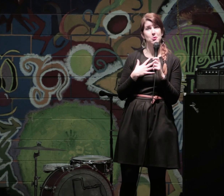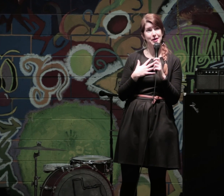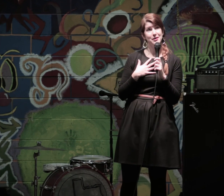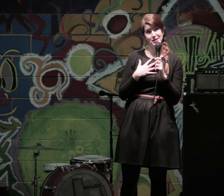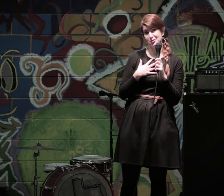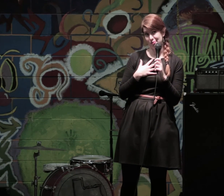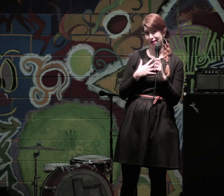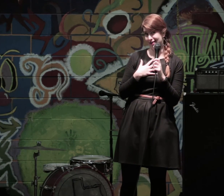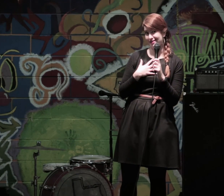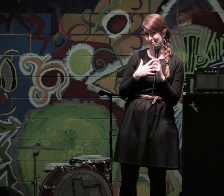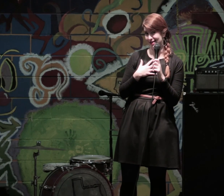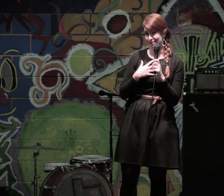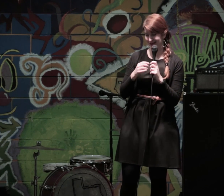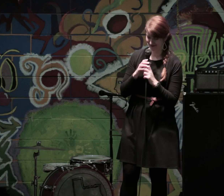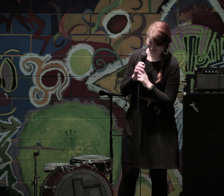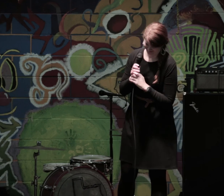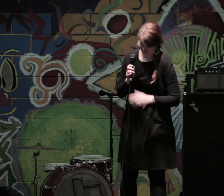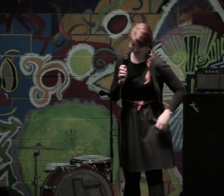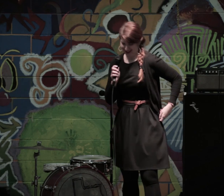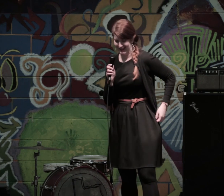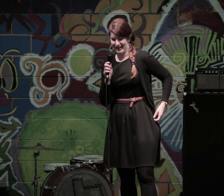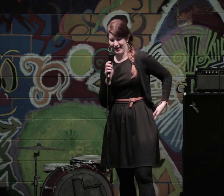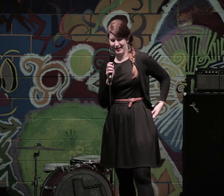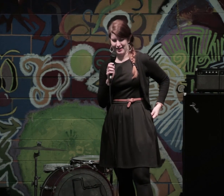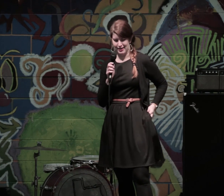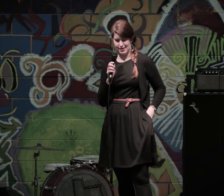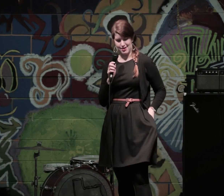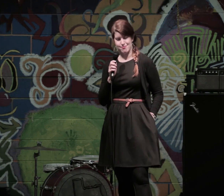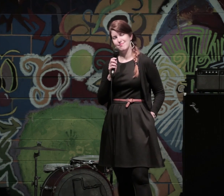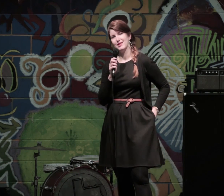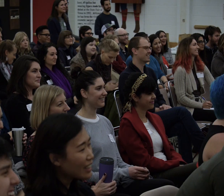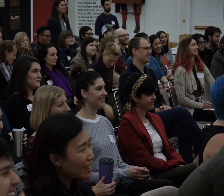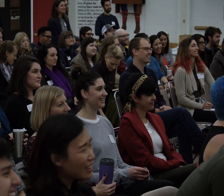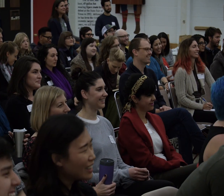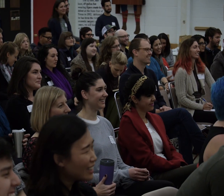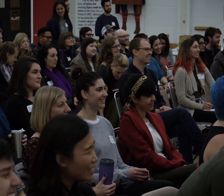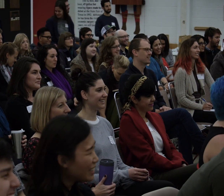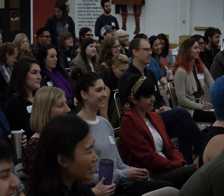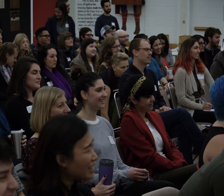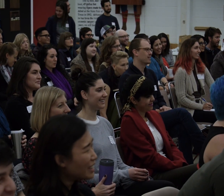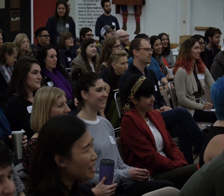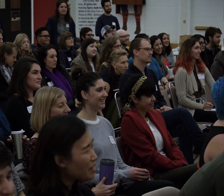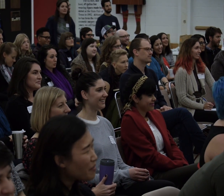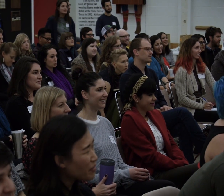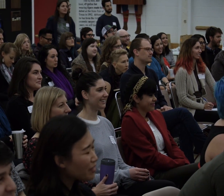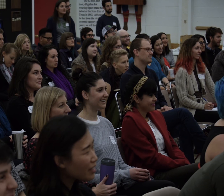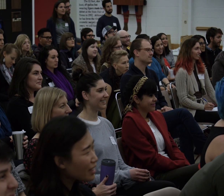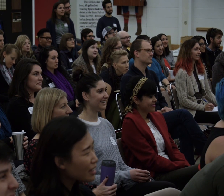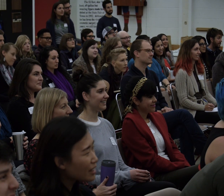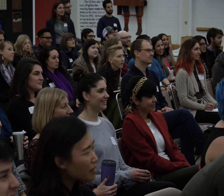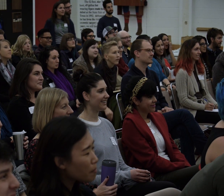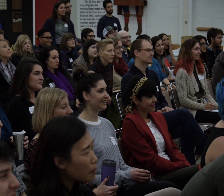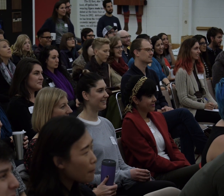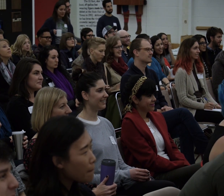professionals, we end up misinterpreting things sometimes. And yeah, I wish I could claim that was my own story, but